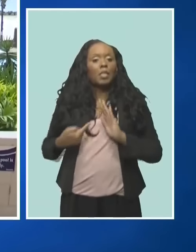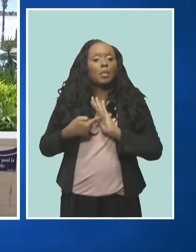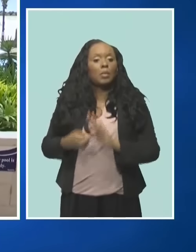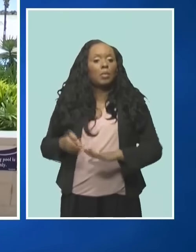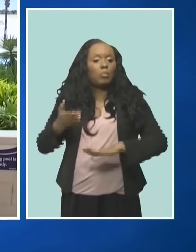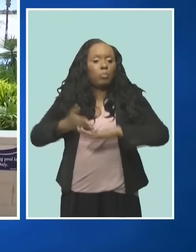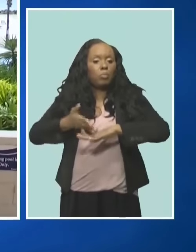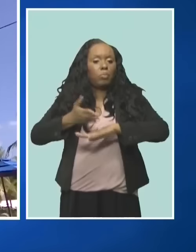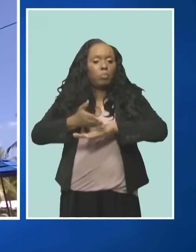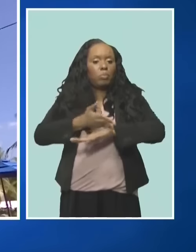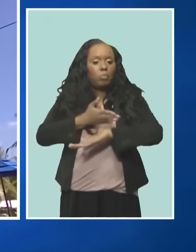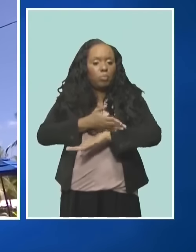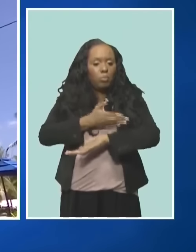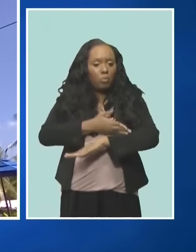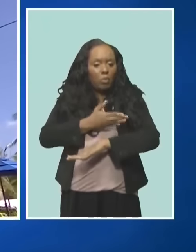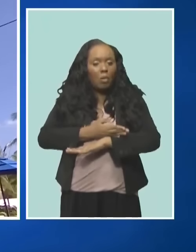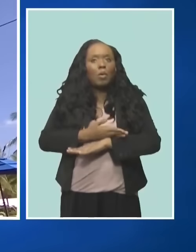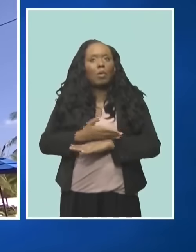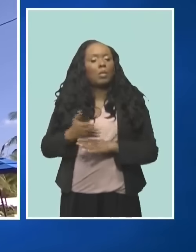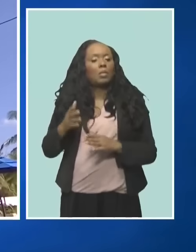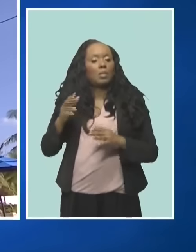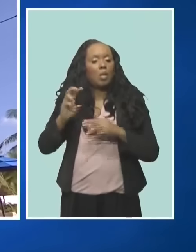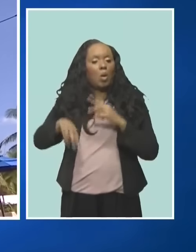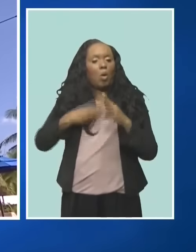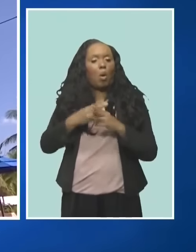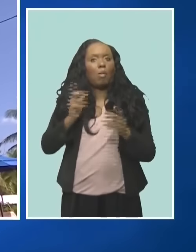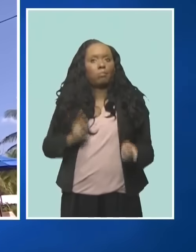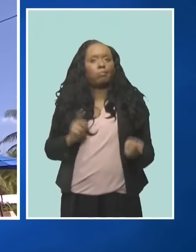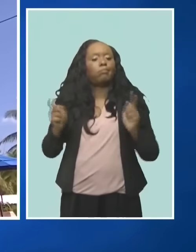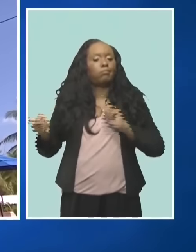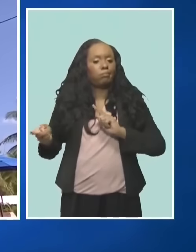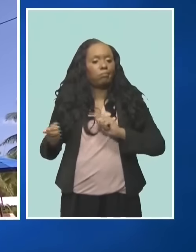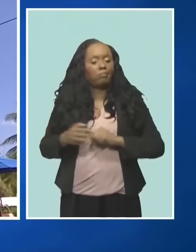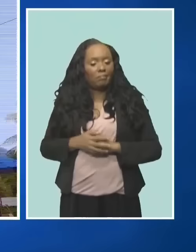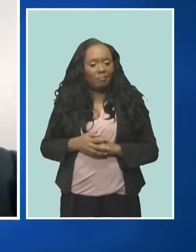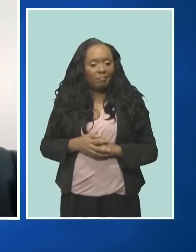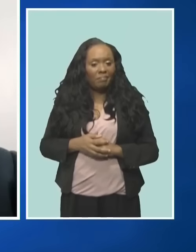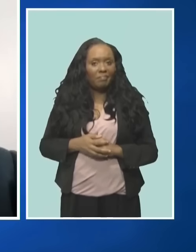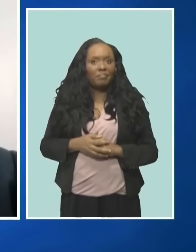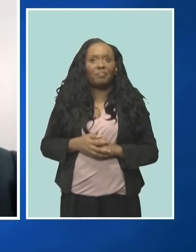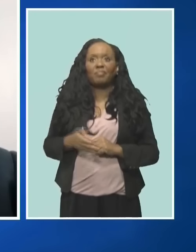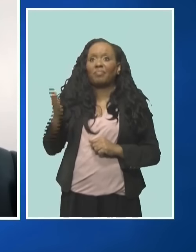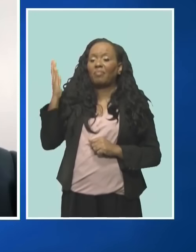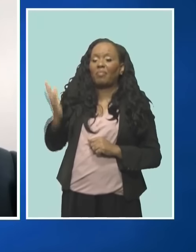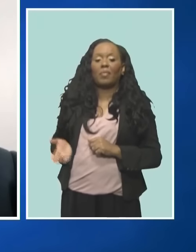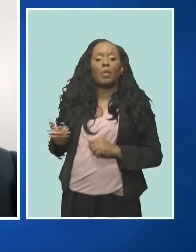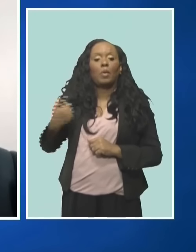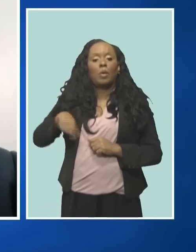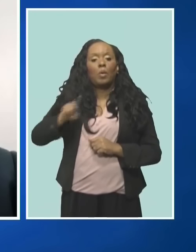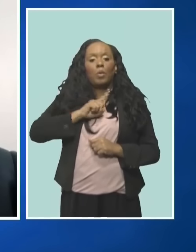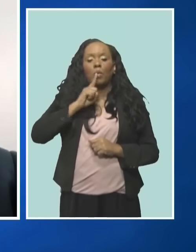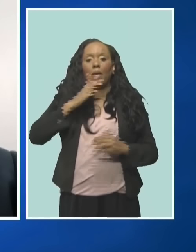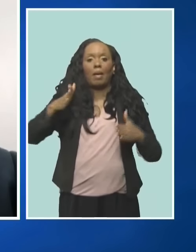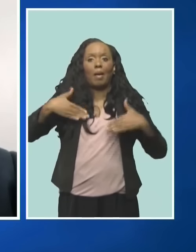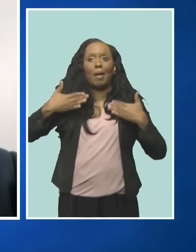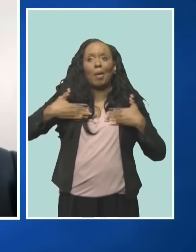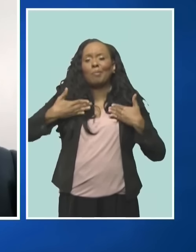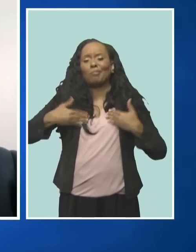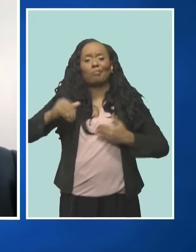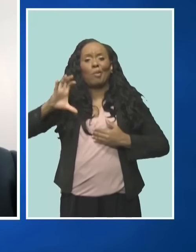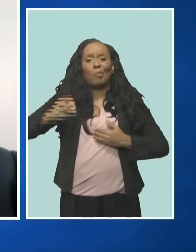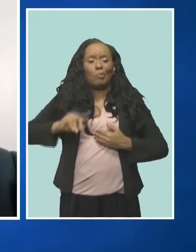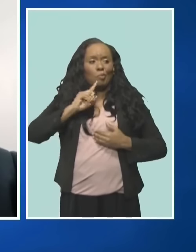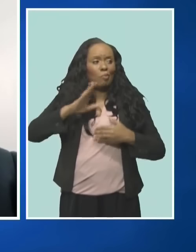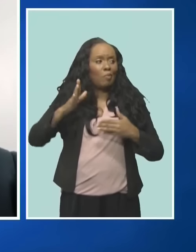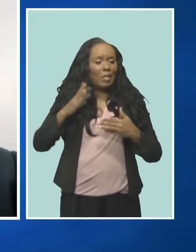improved performance in the wake of challenges posed by the world order. We are delighted to share the company's success with